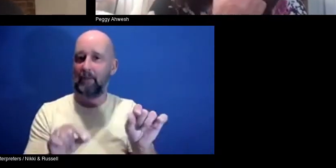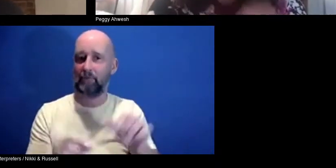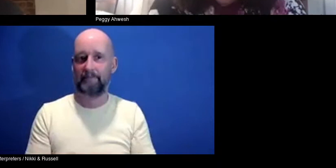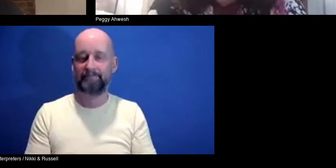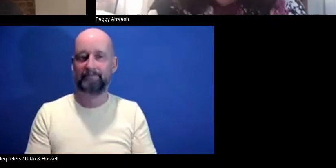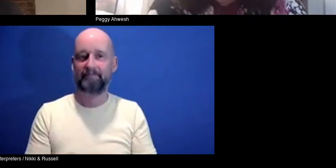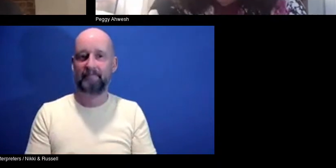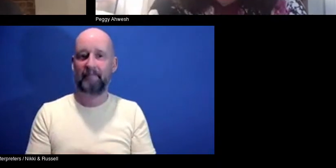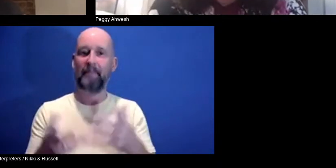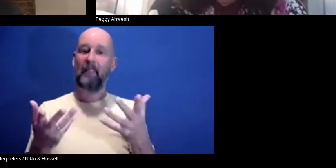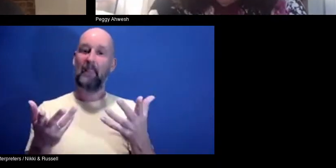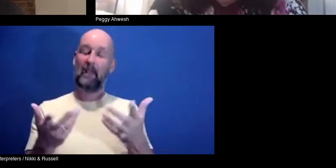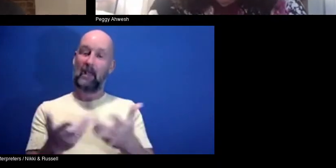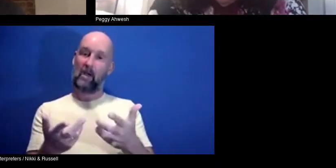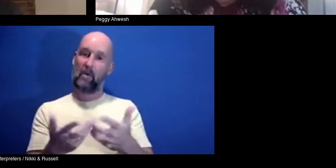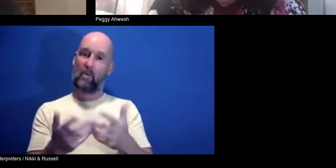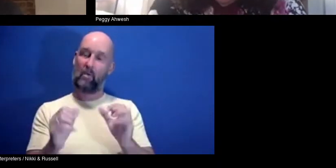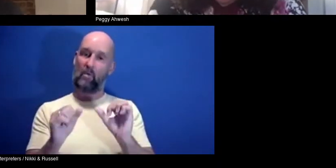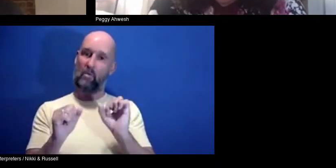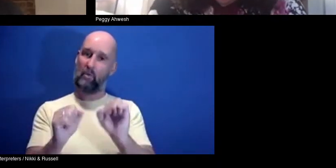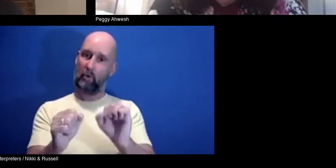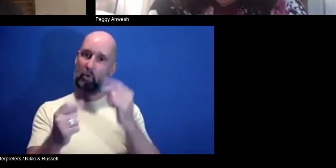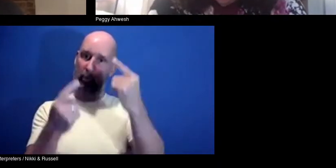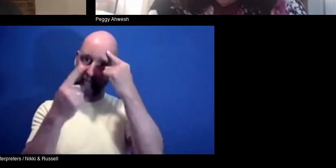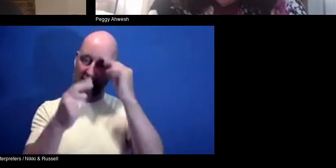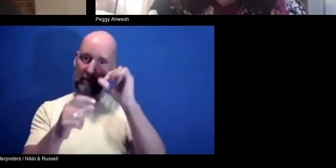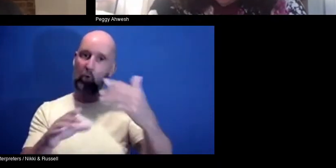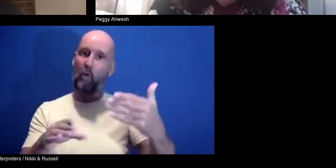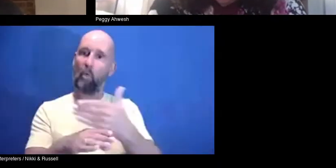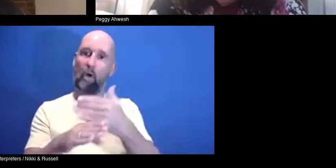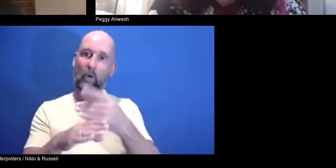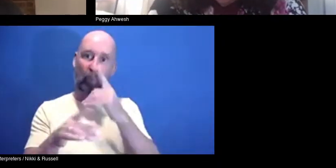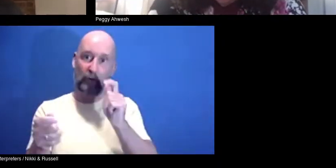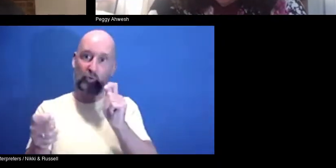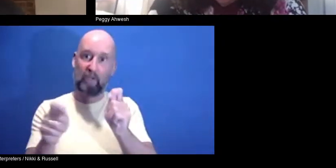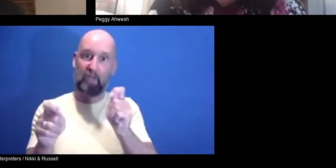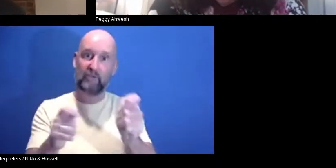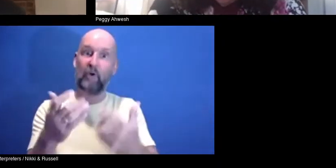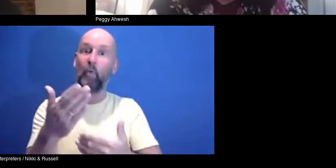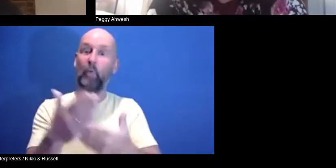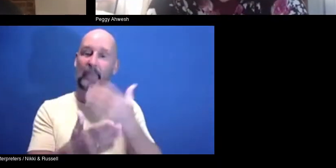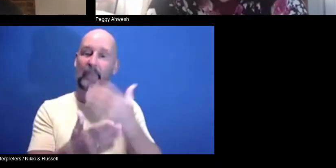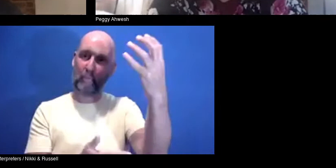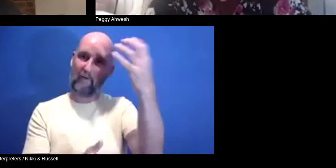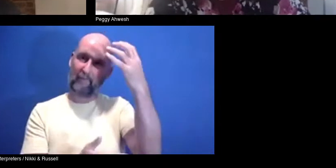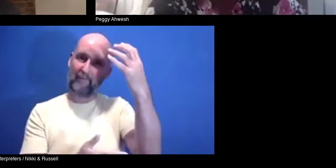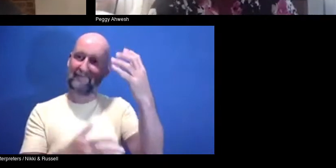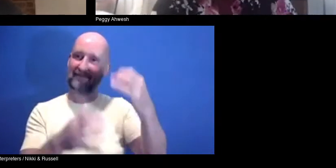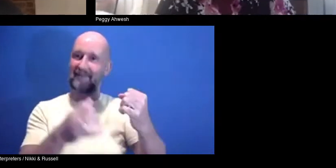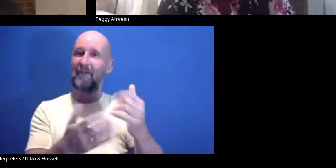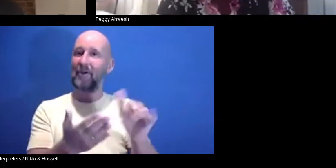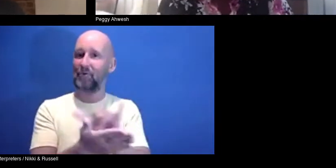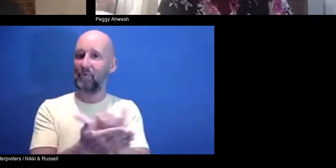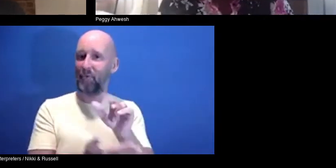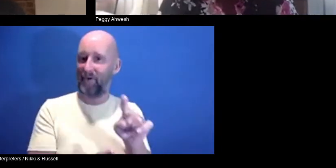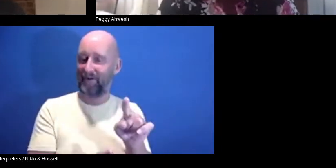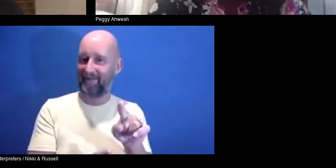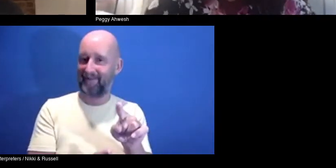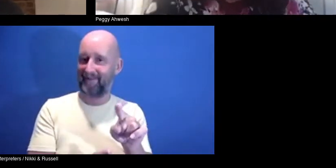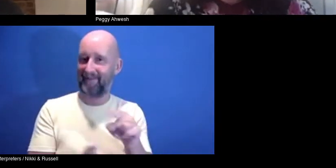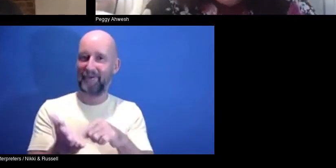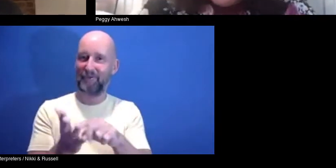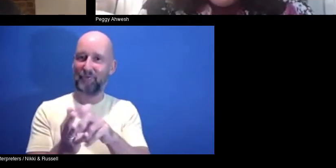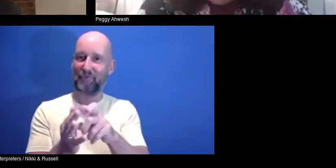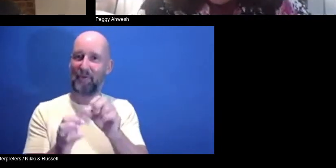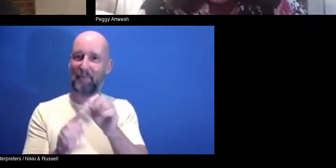And how you think your work might change with the new administration in the U.S. That's interesting. That's